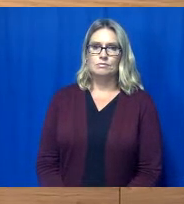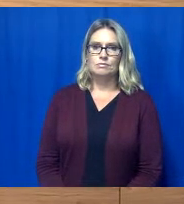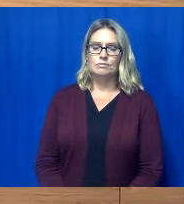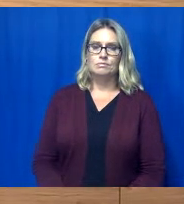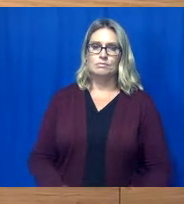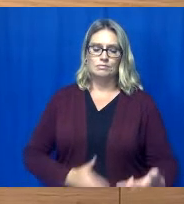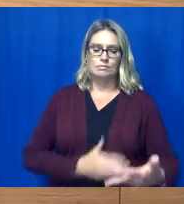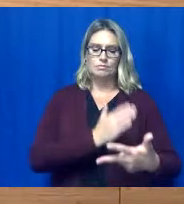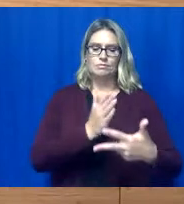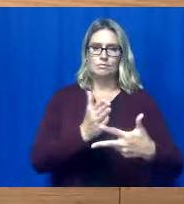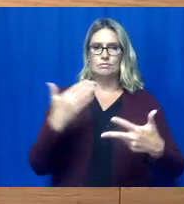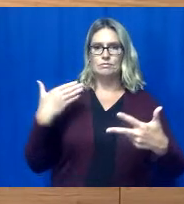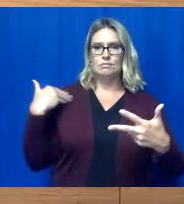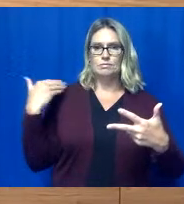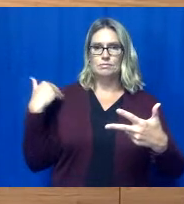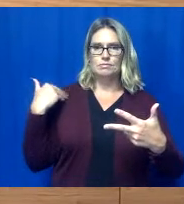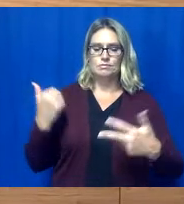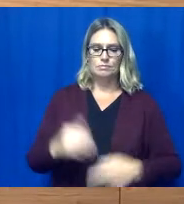C'est comme tu veux.